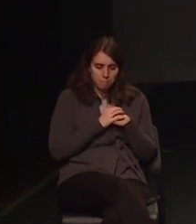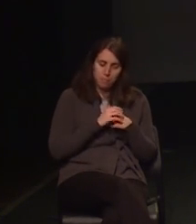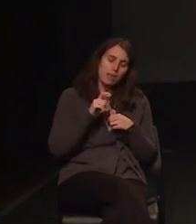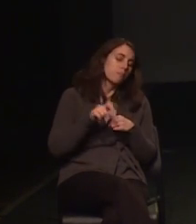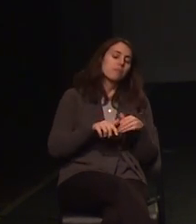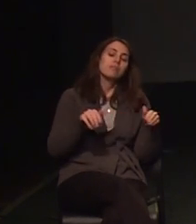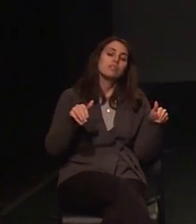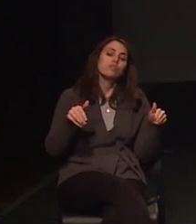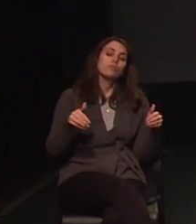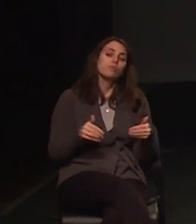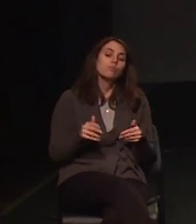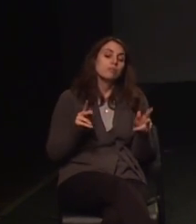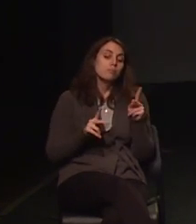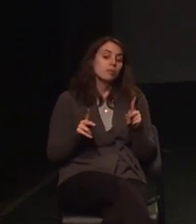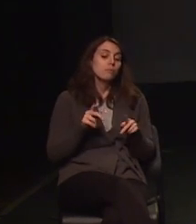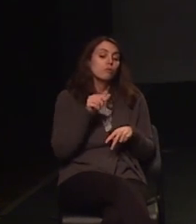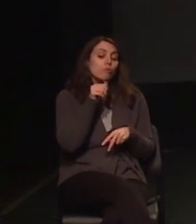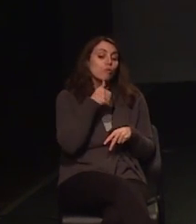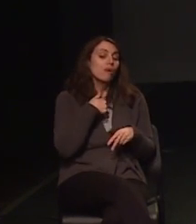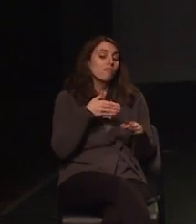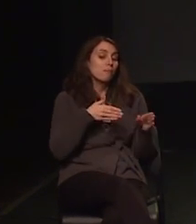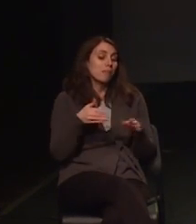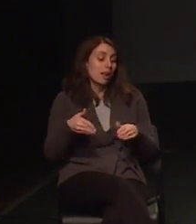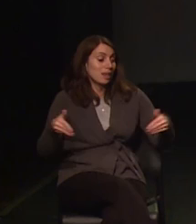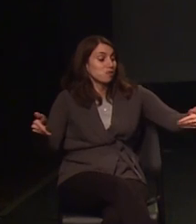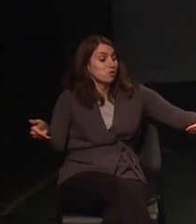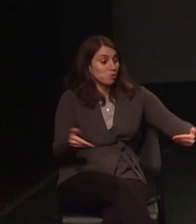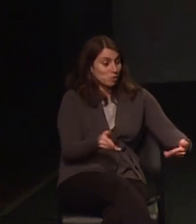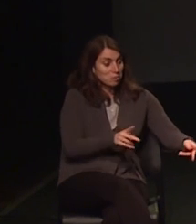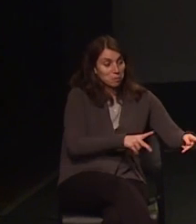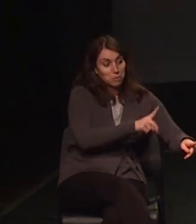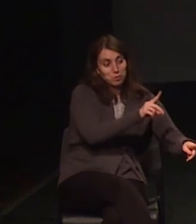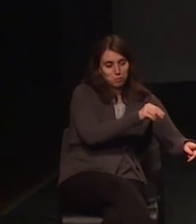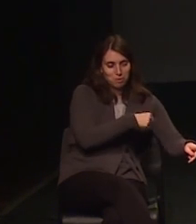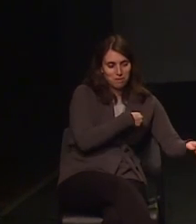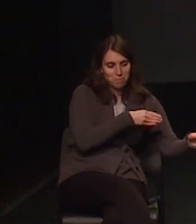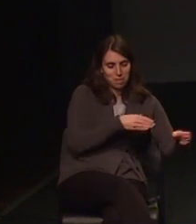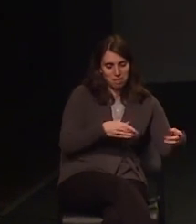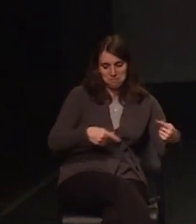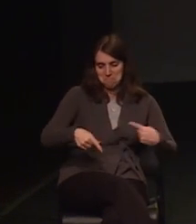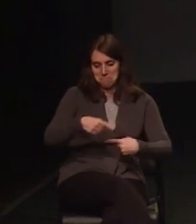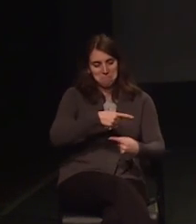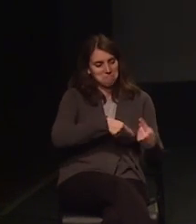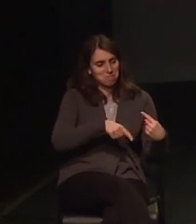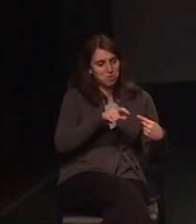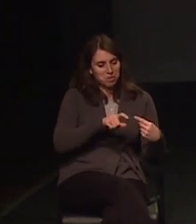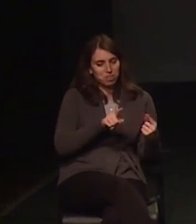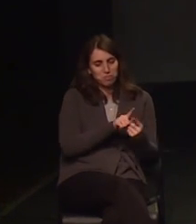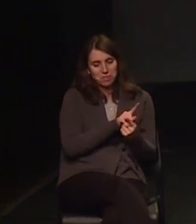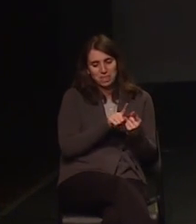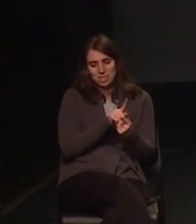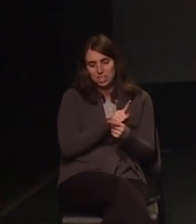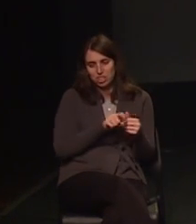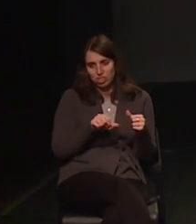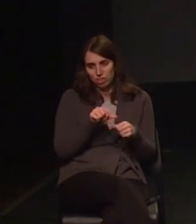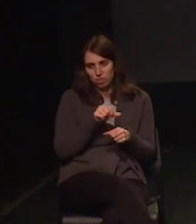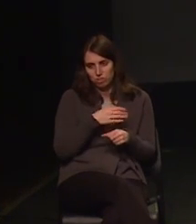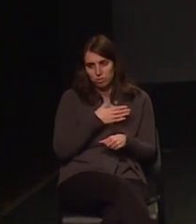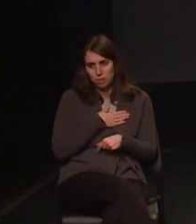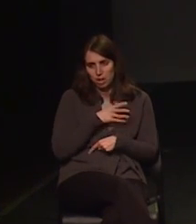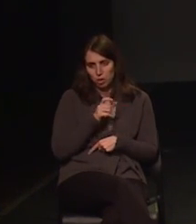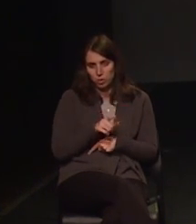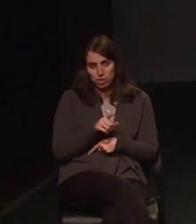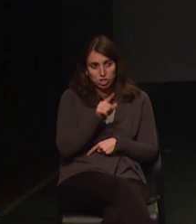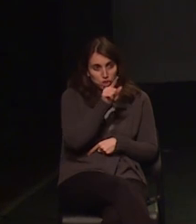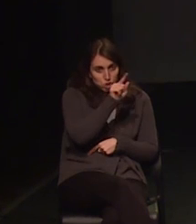the people who don't have a plan to the people who do have a plan. You have to get to know one another. And my question is, do